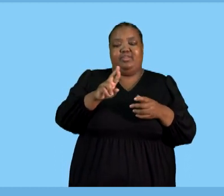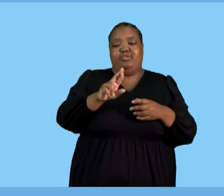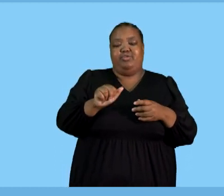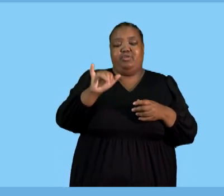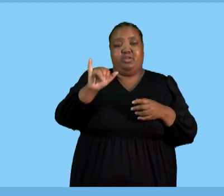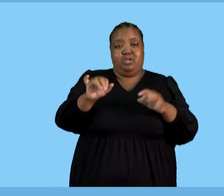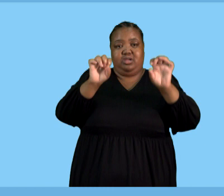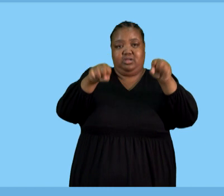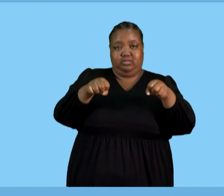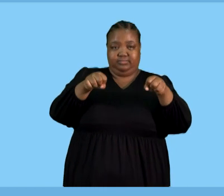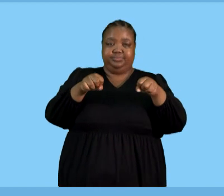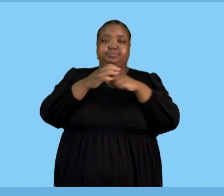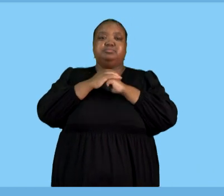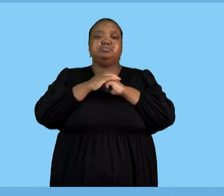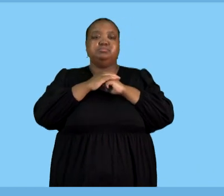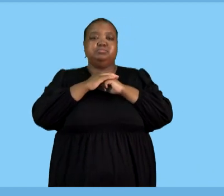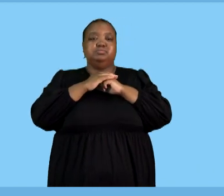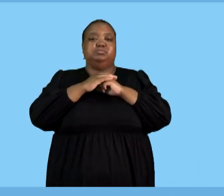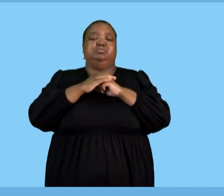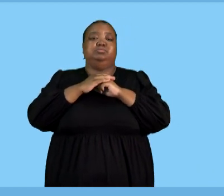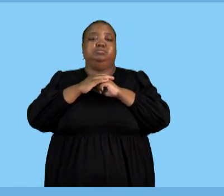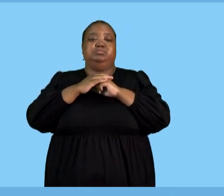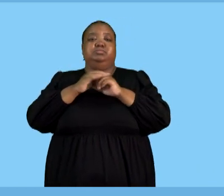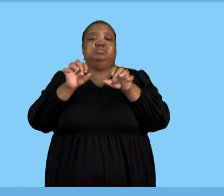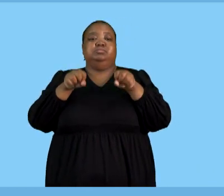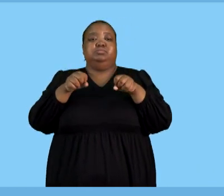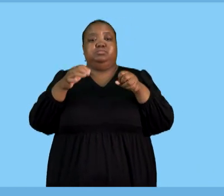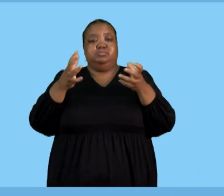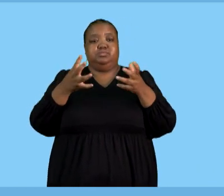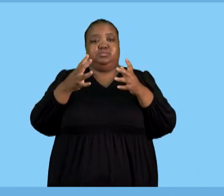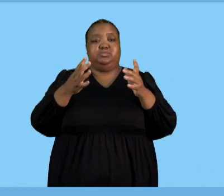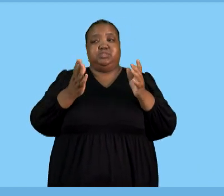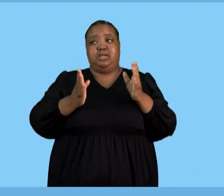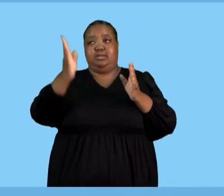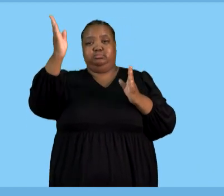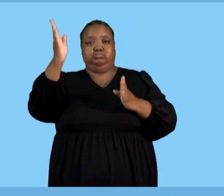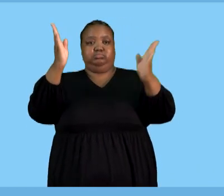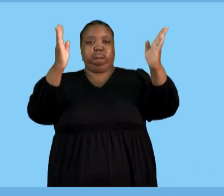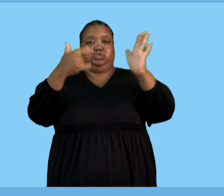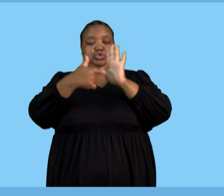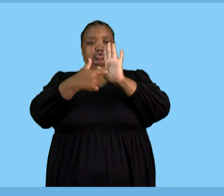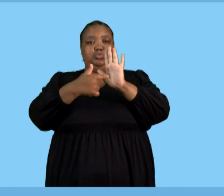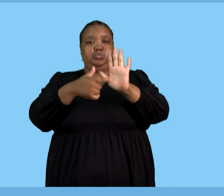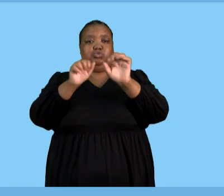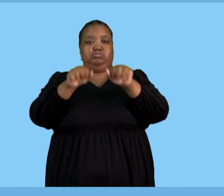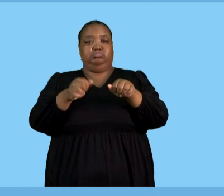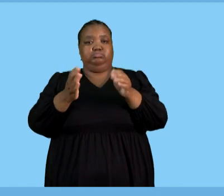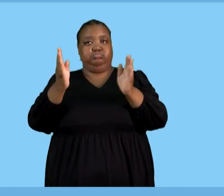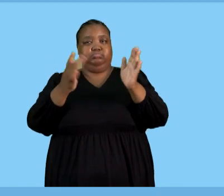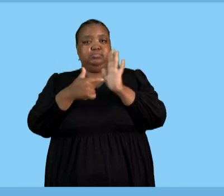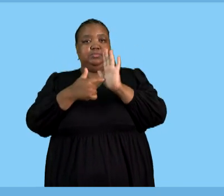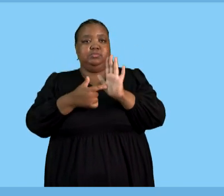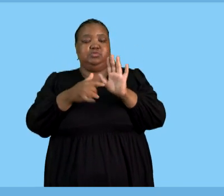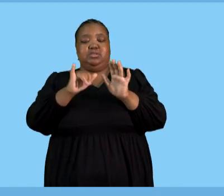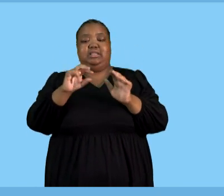somewhere up there, this is going to be our incident ray, and this is shown by the arrowhead, the direction given by